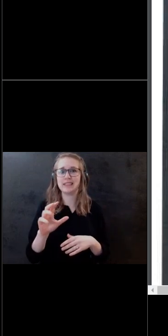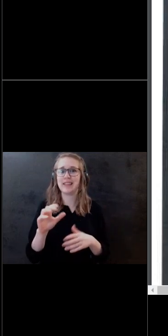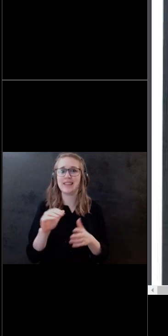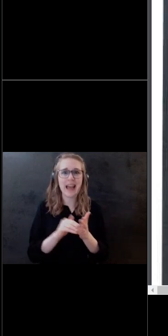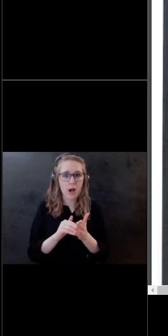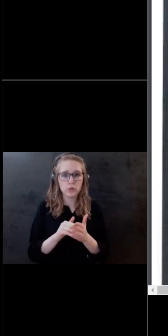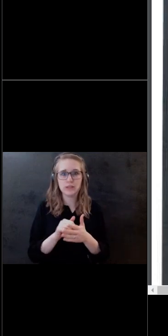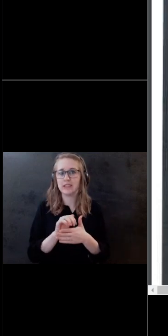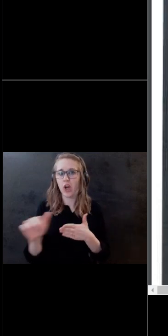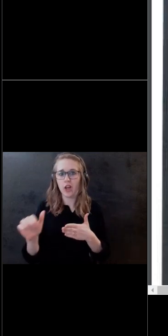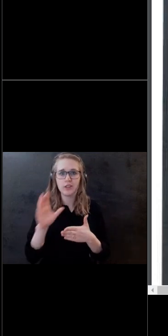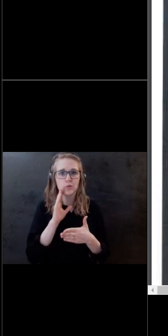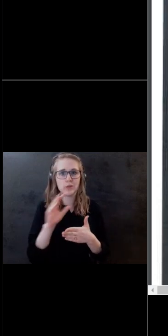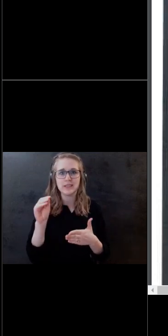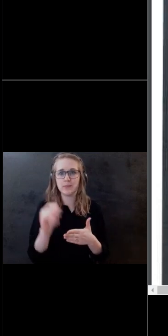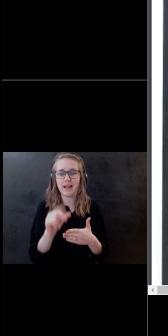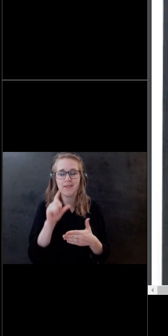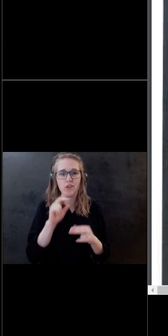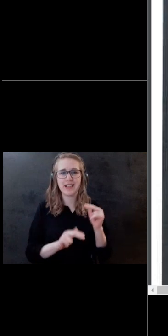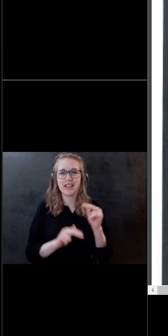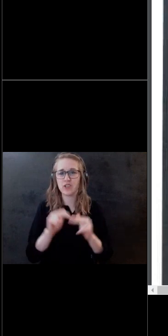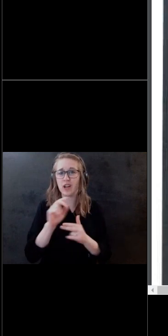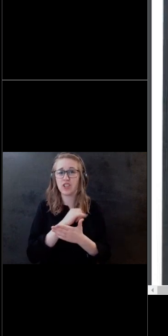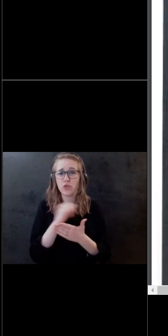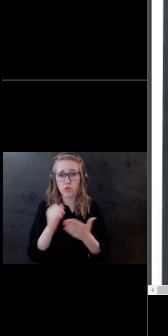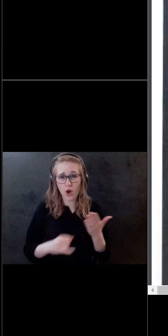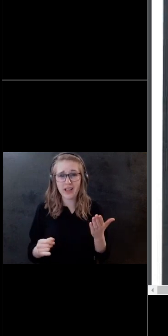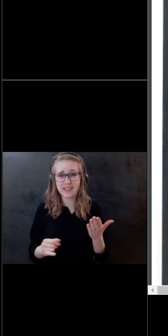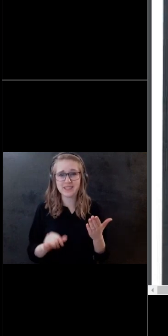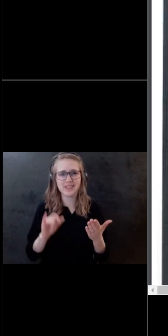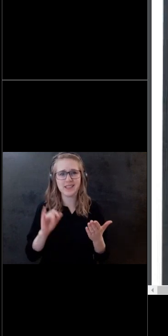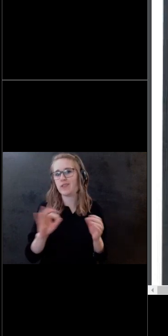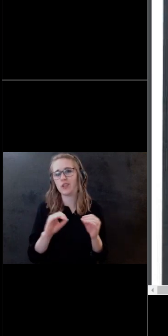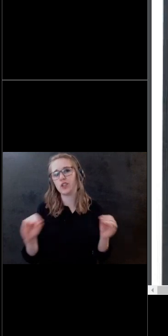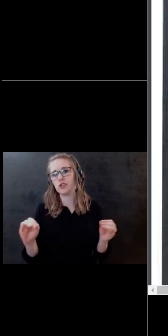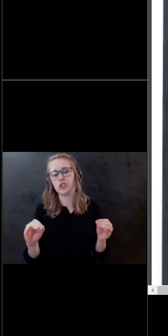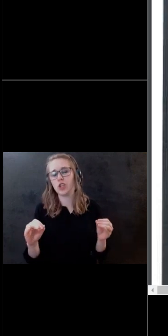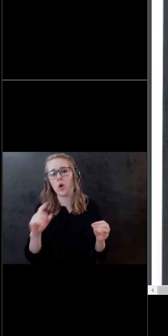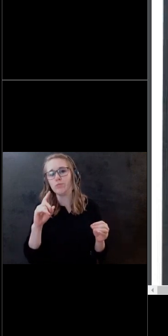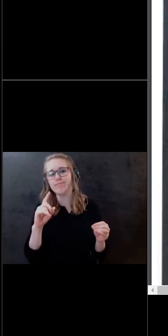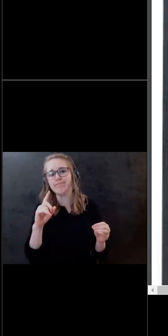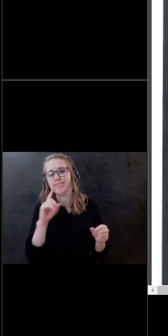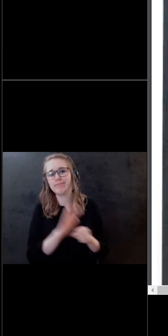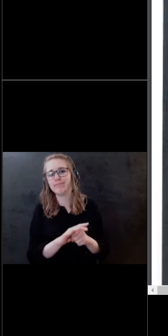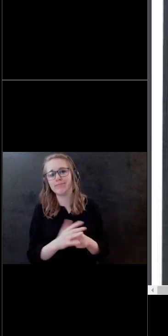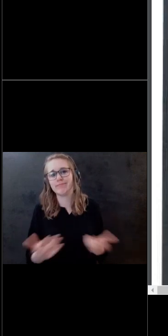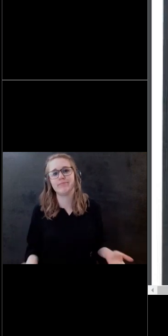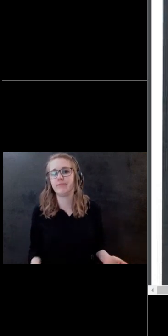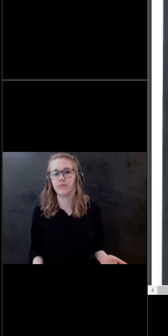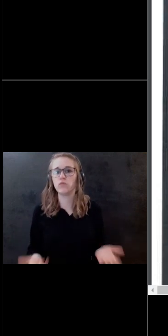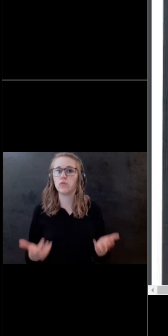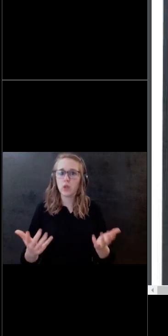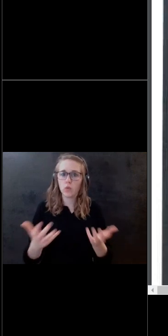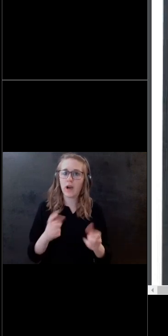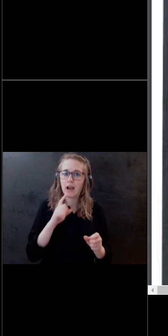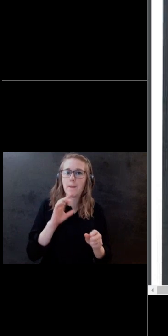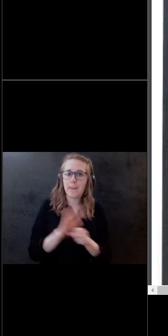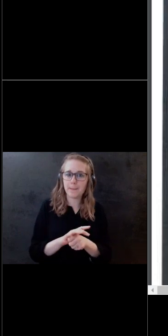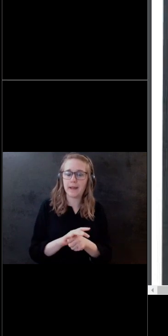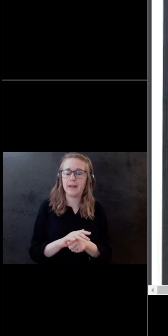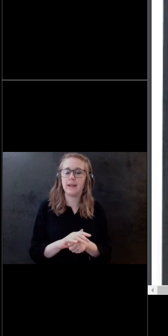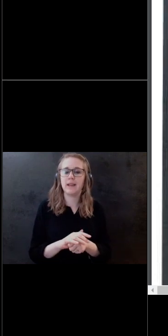to spend on construction drawings if there's no certainty. You know, we're looking for some certainty. And, you